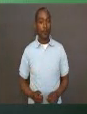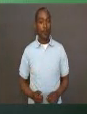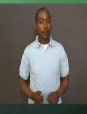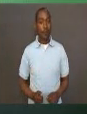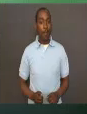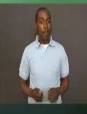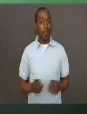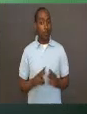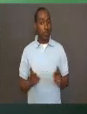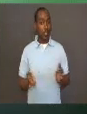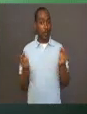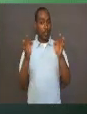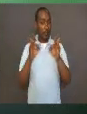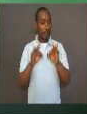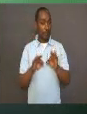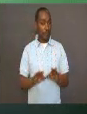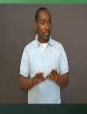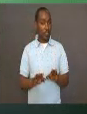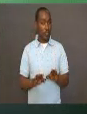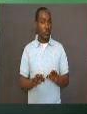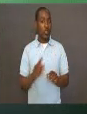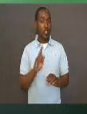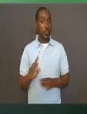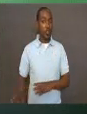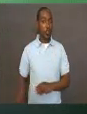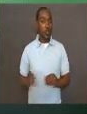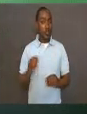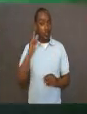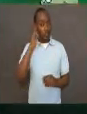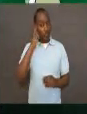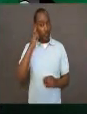are important for the students to remember.